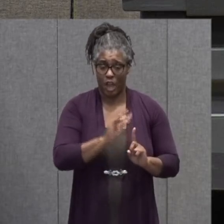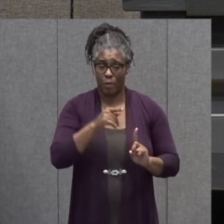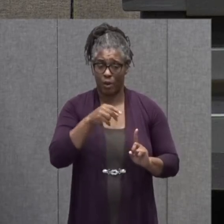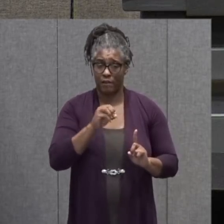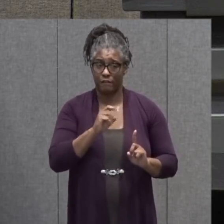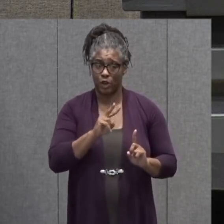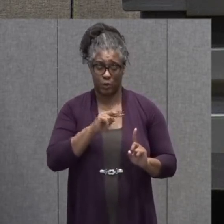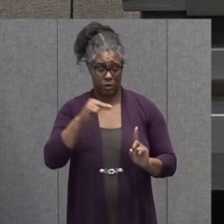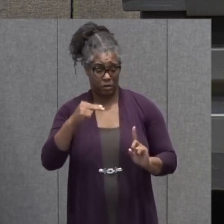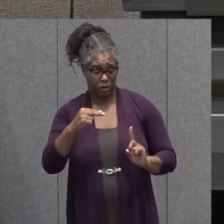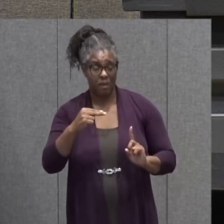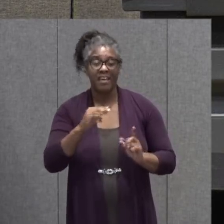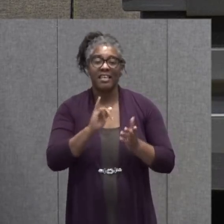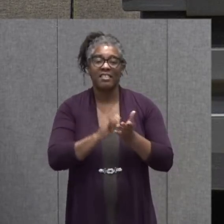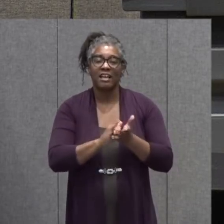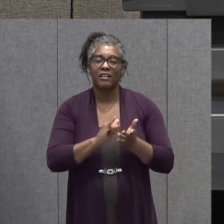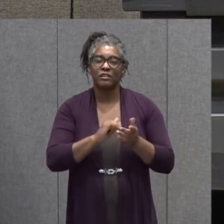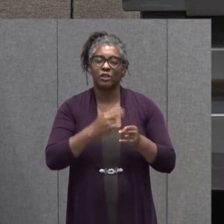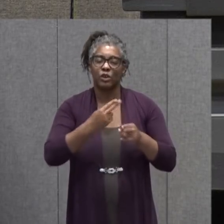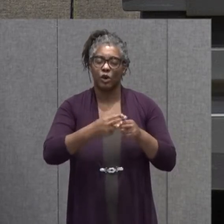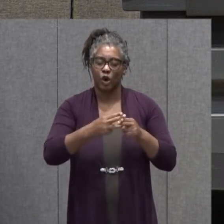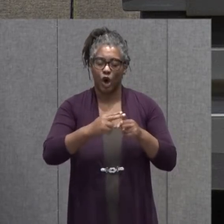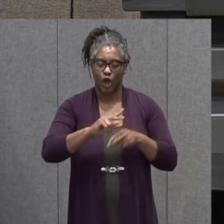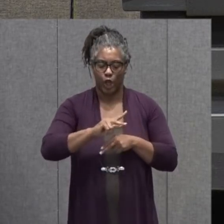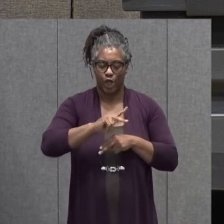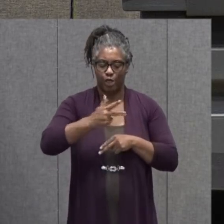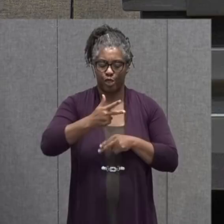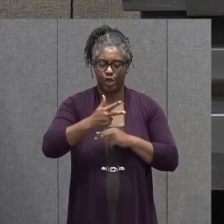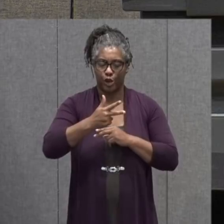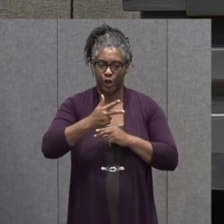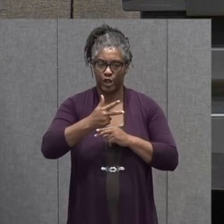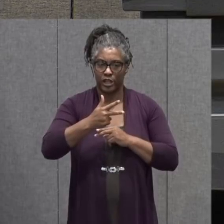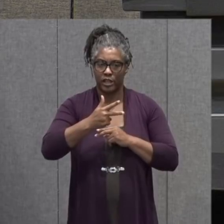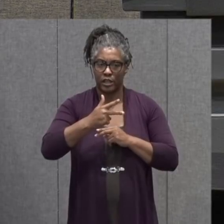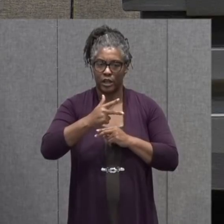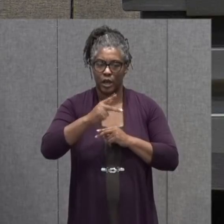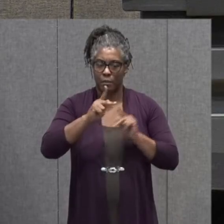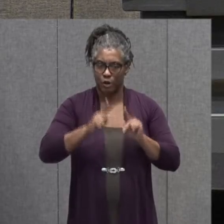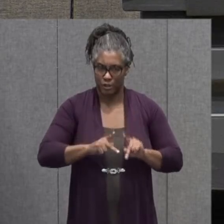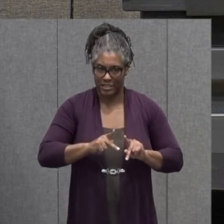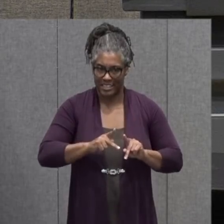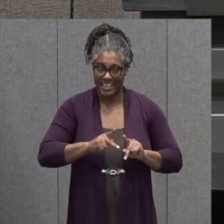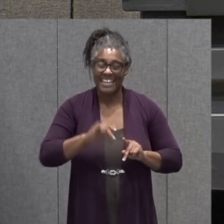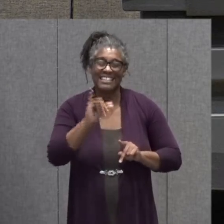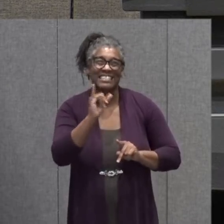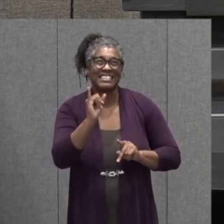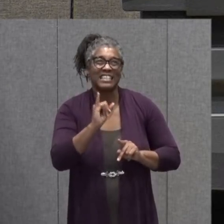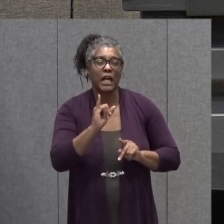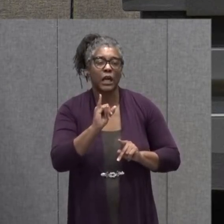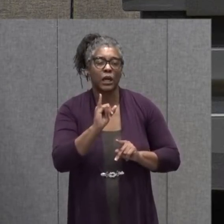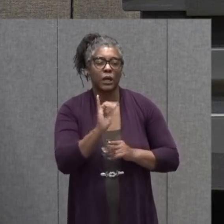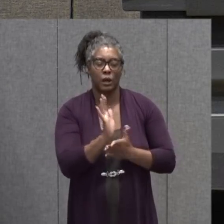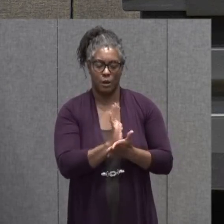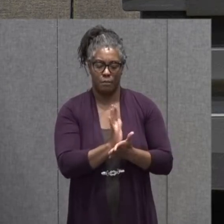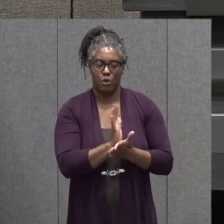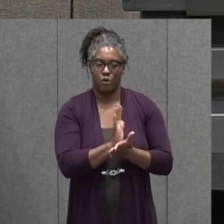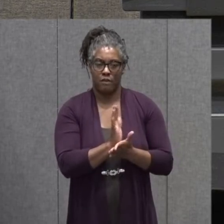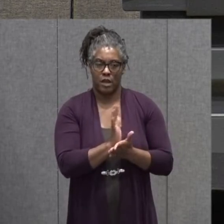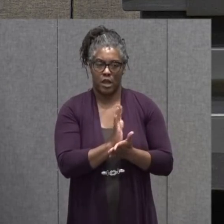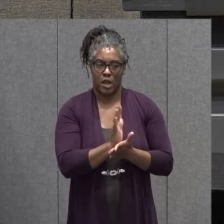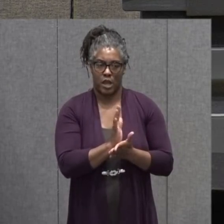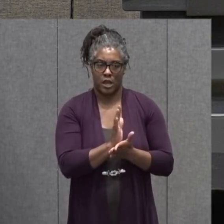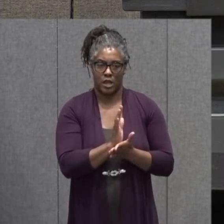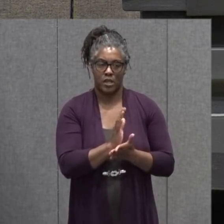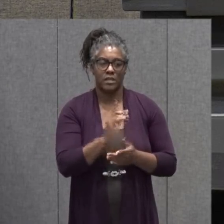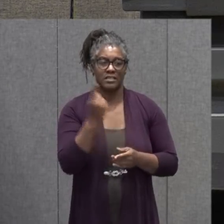view. And that's almost like we're watching a movie and we're looking down at the story